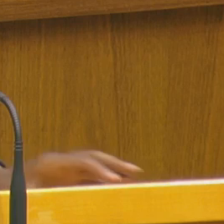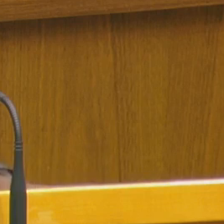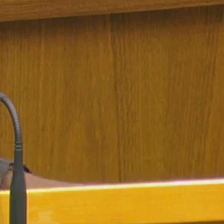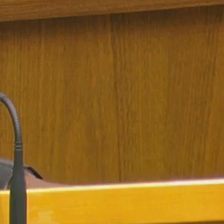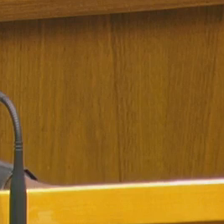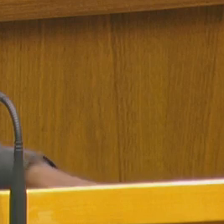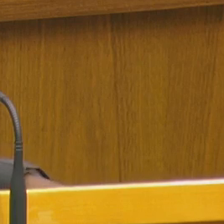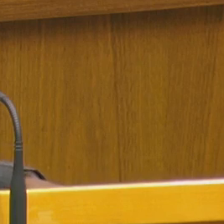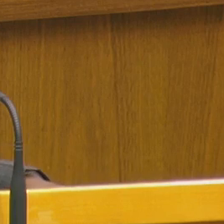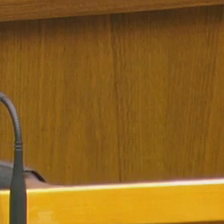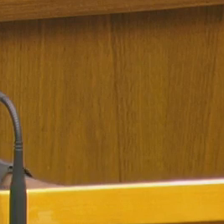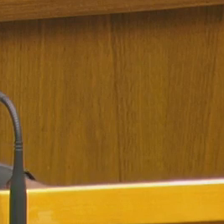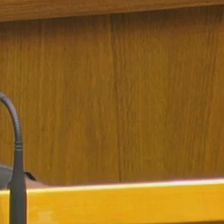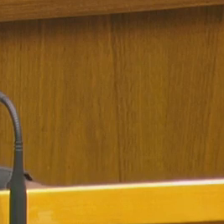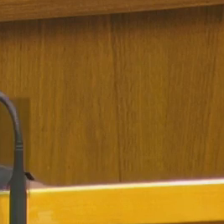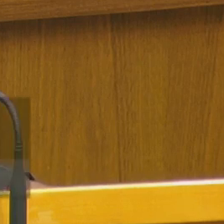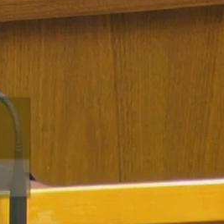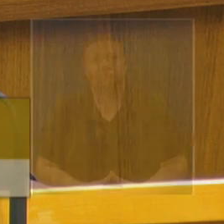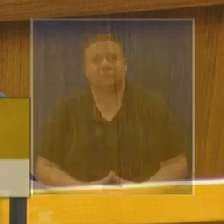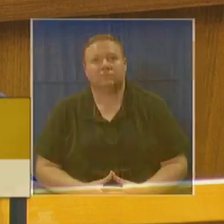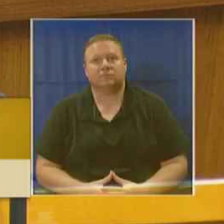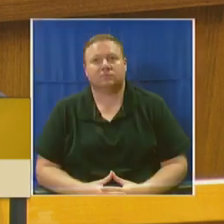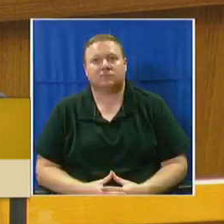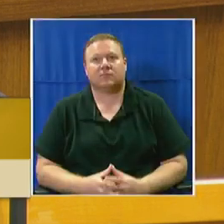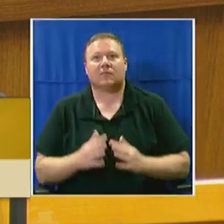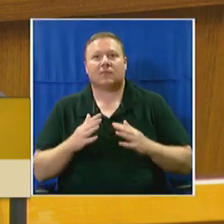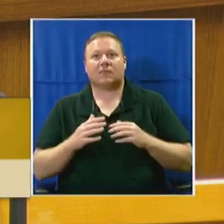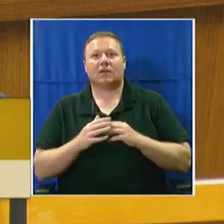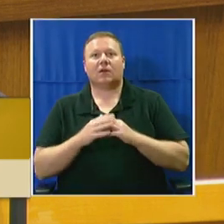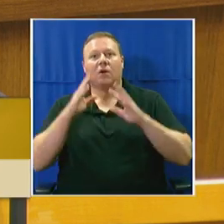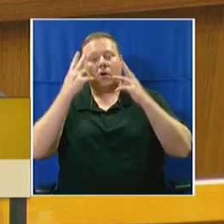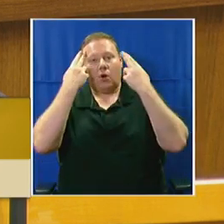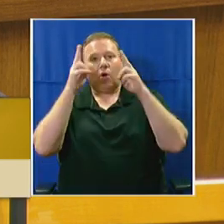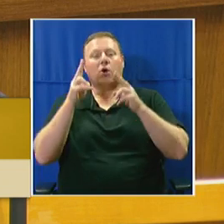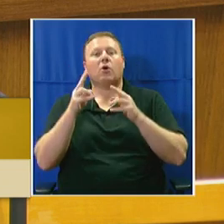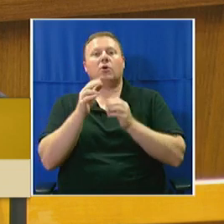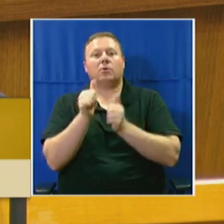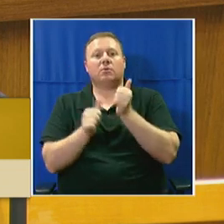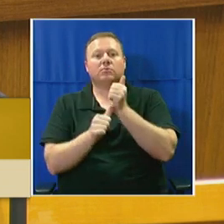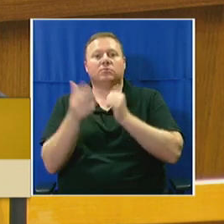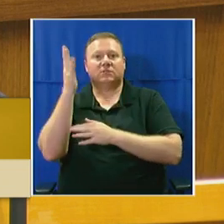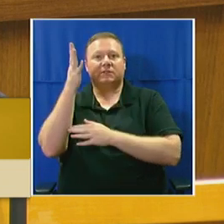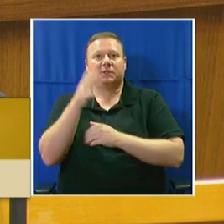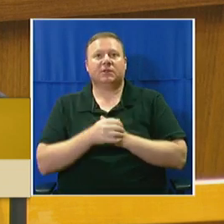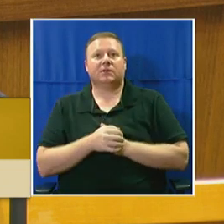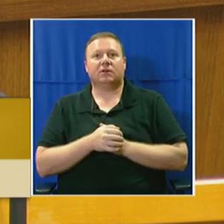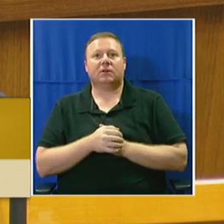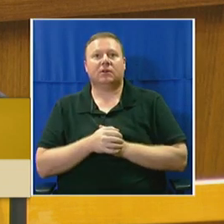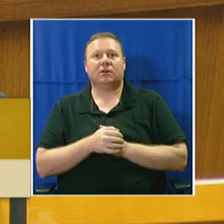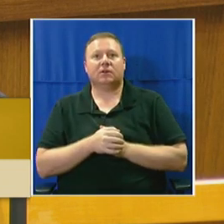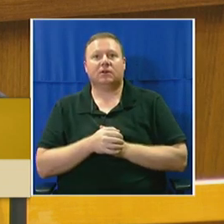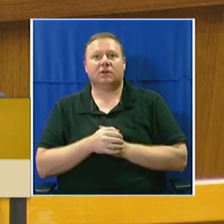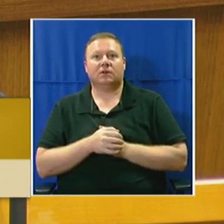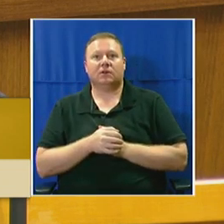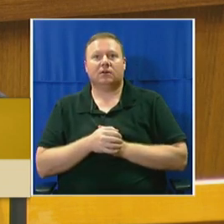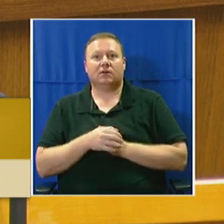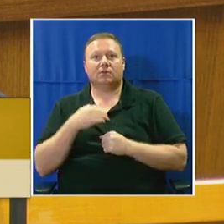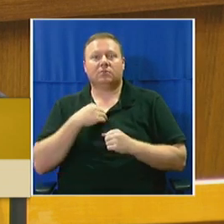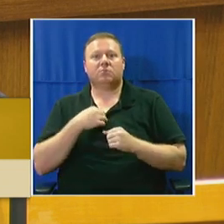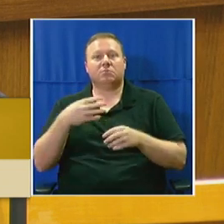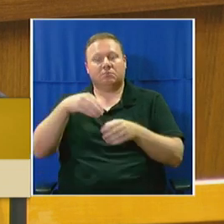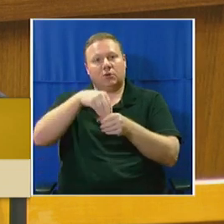honorable Deputy speaker greetings honorable members I address all of you here as